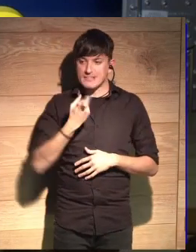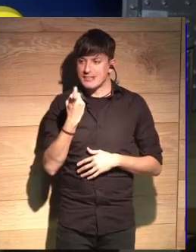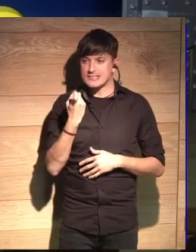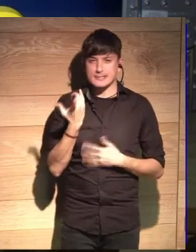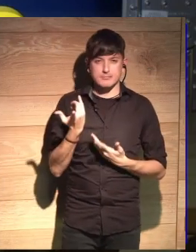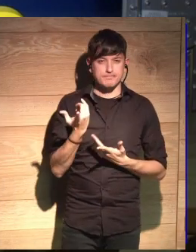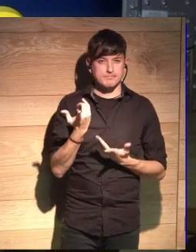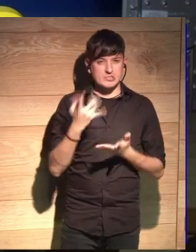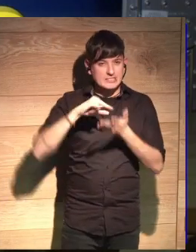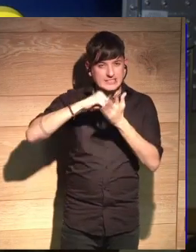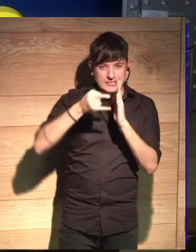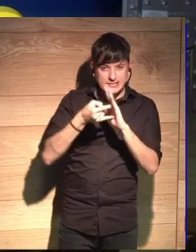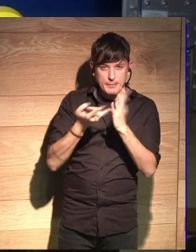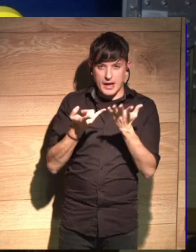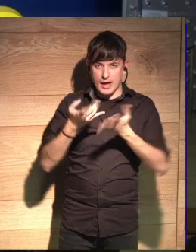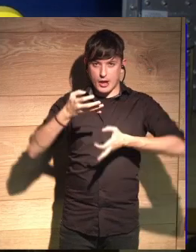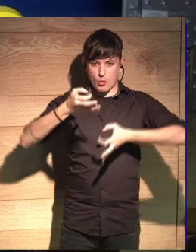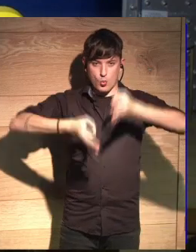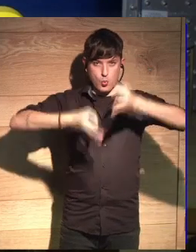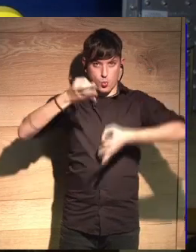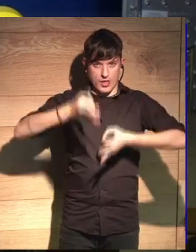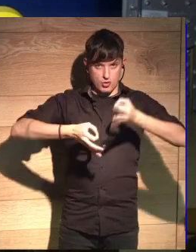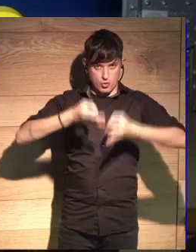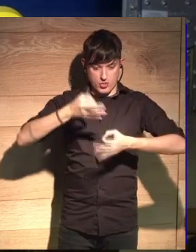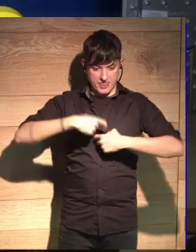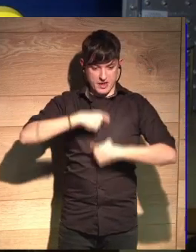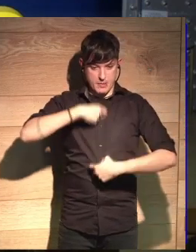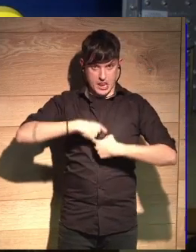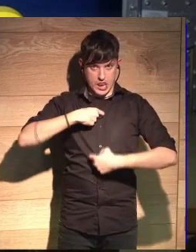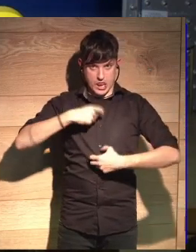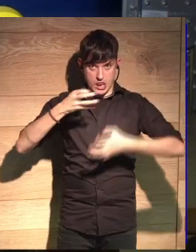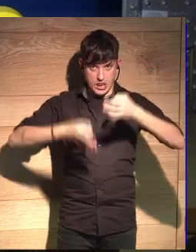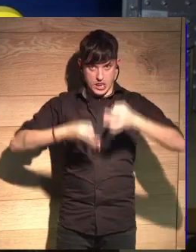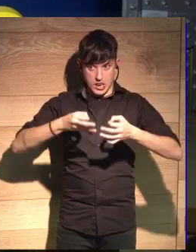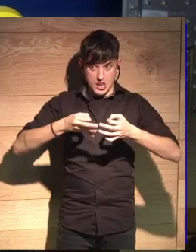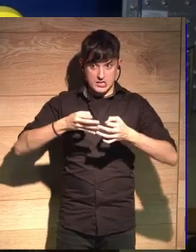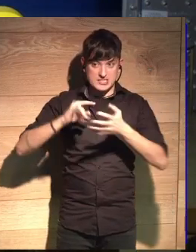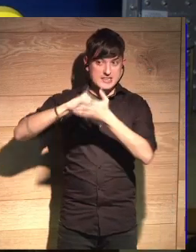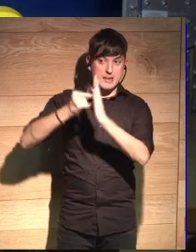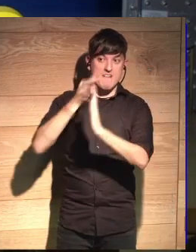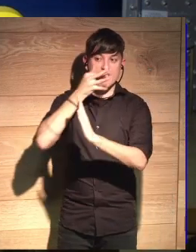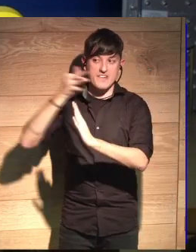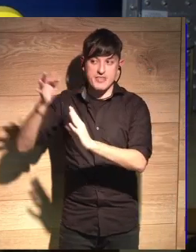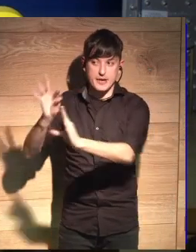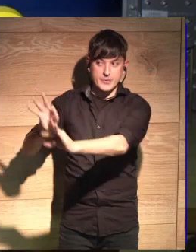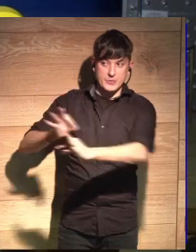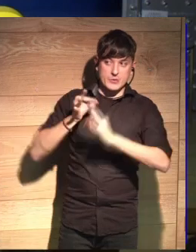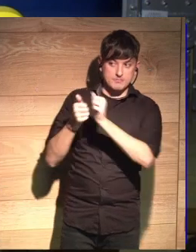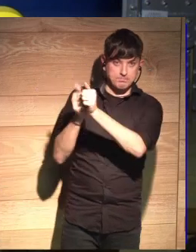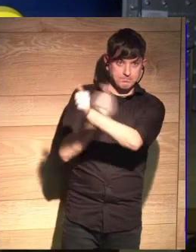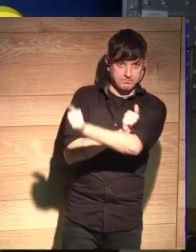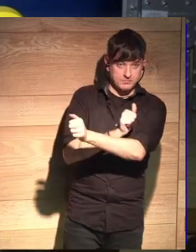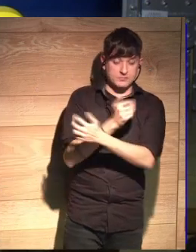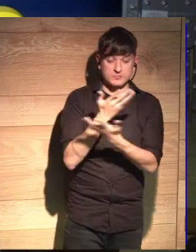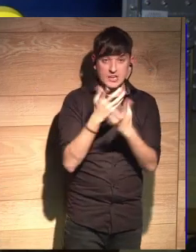system, which it modeled on the French court system. So Japan looked in each situation for